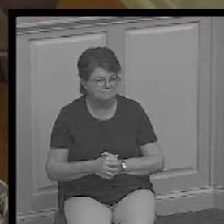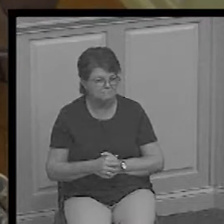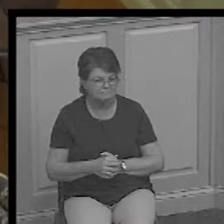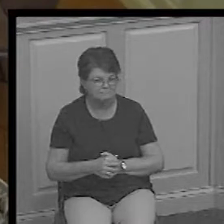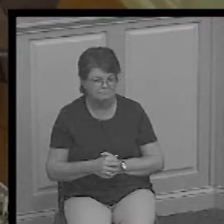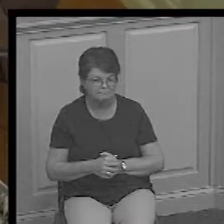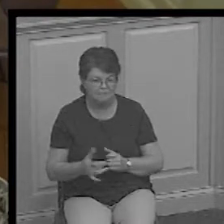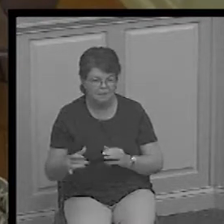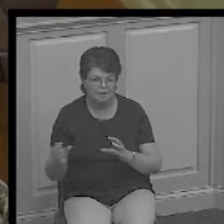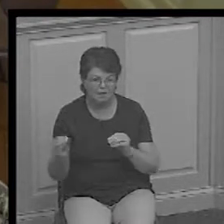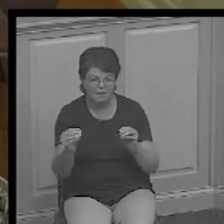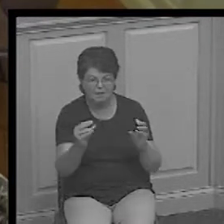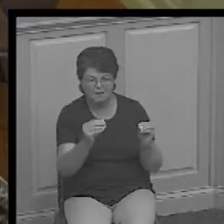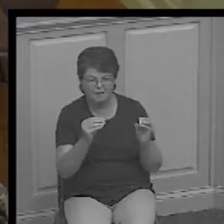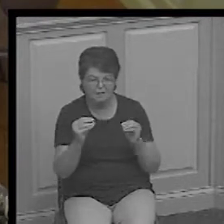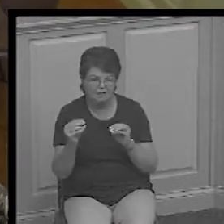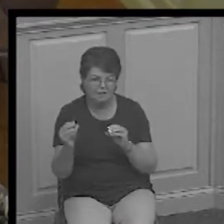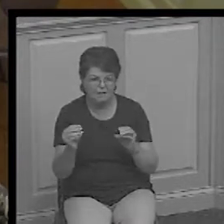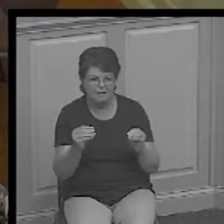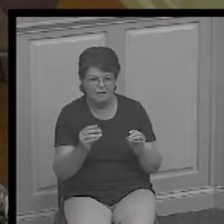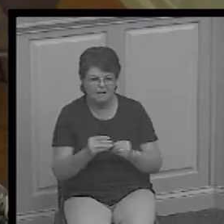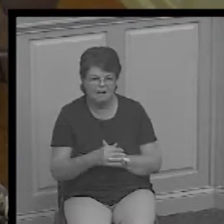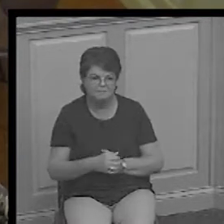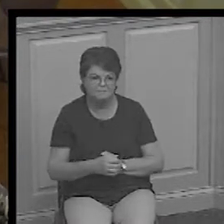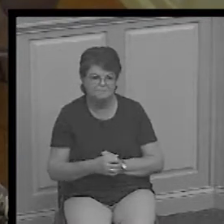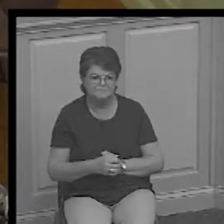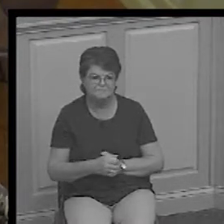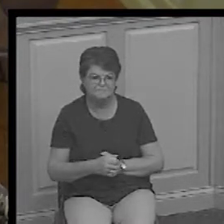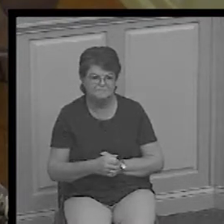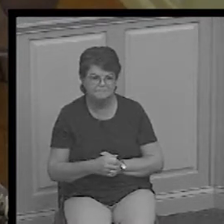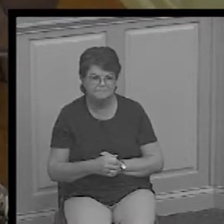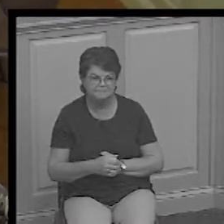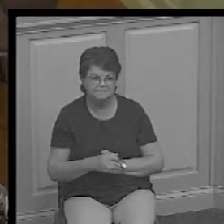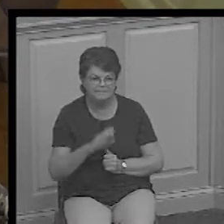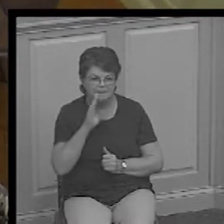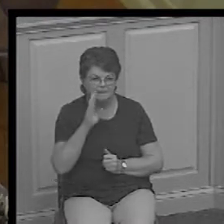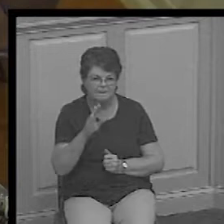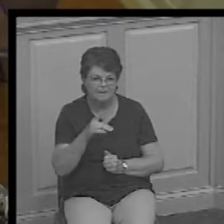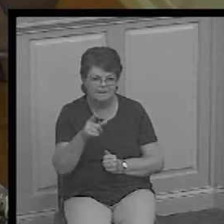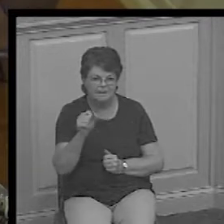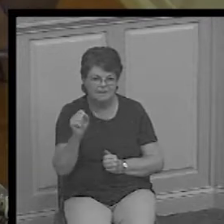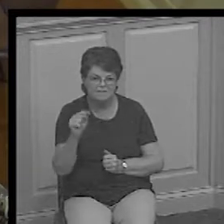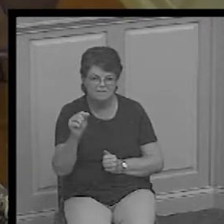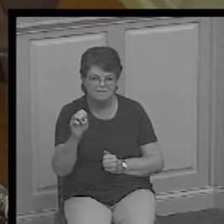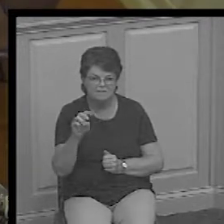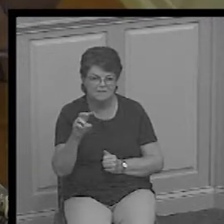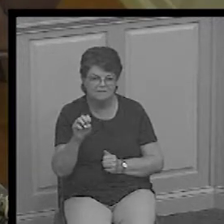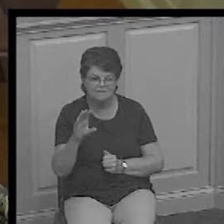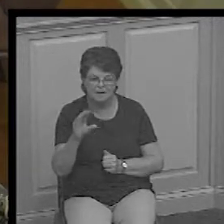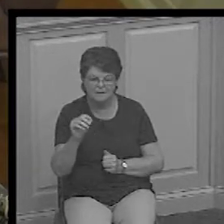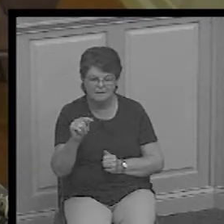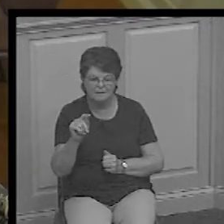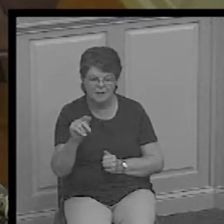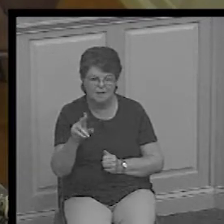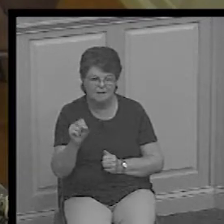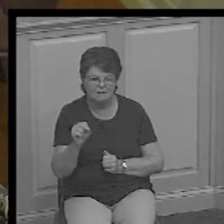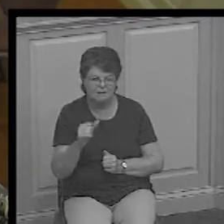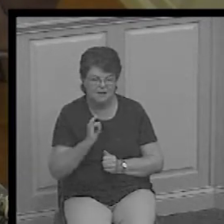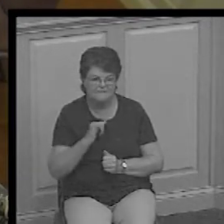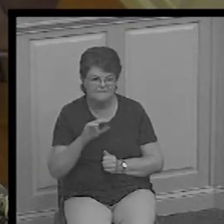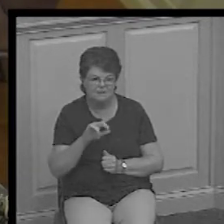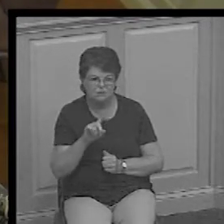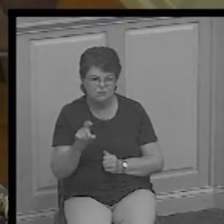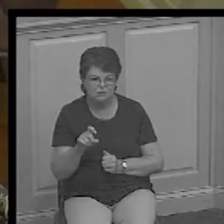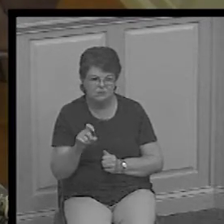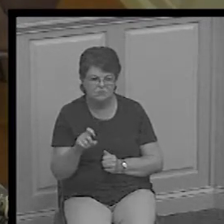be sure we got that. I know. Somebody said it's on. Well, Hi, I'm Steve Bottis. I had a question. And it's